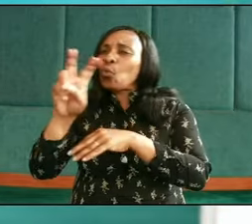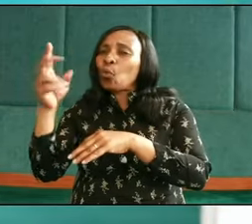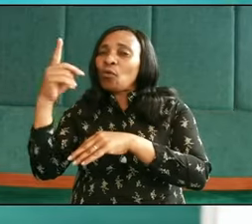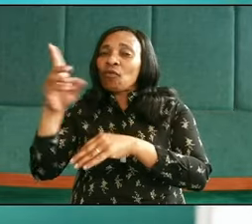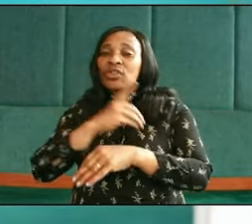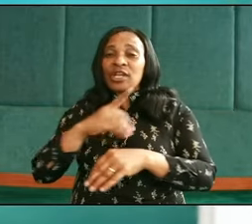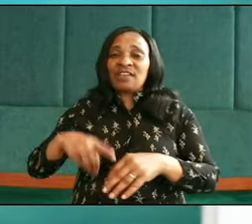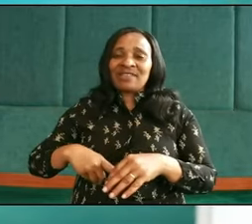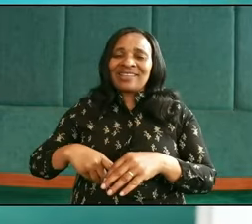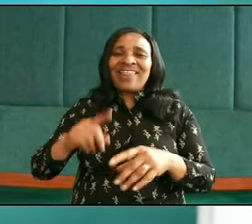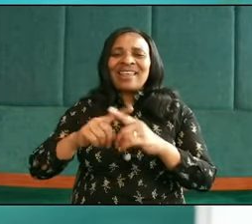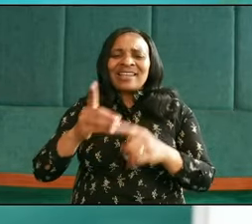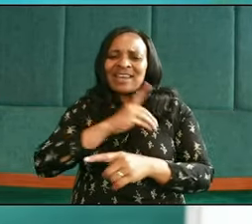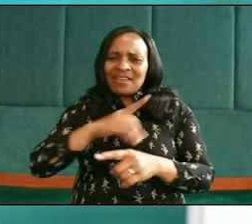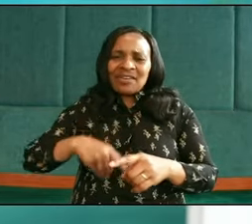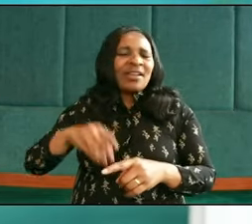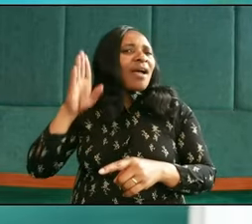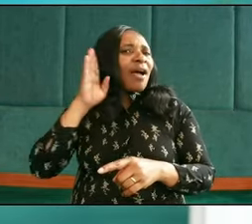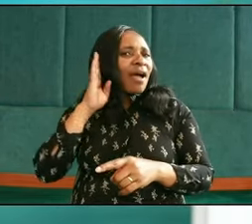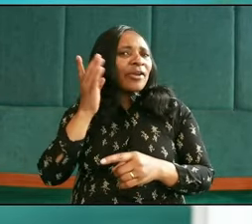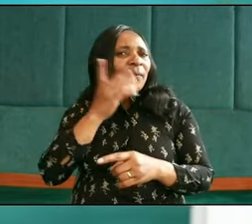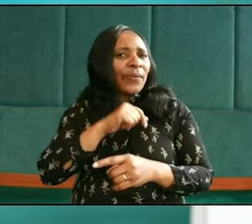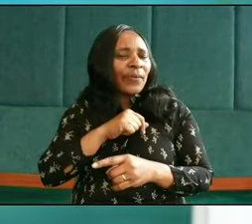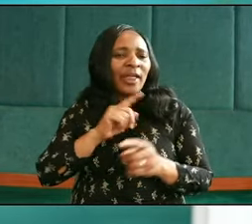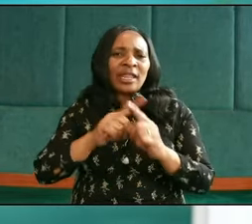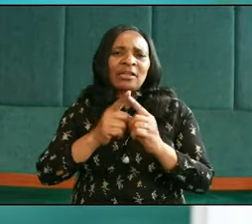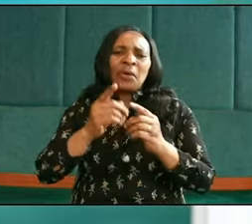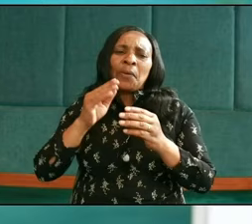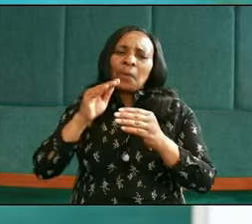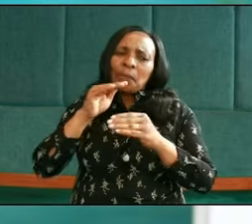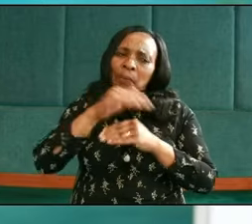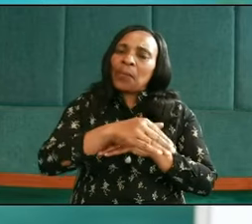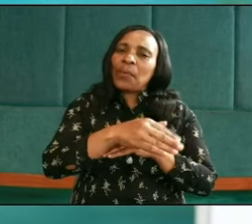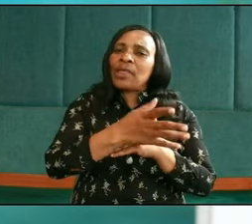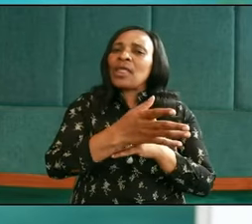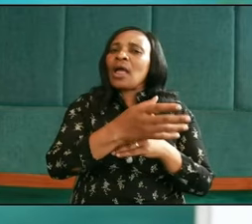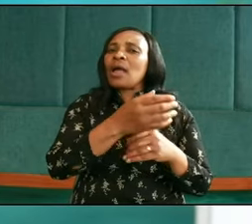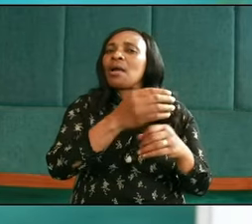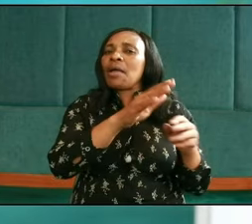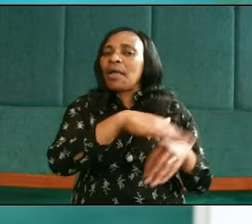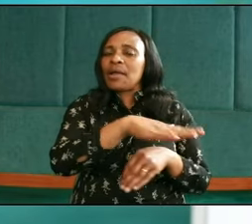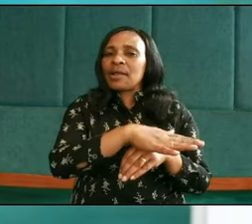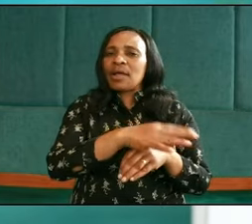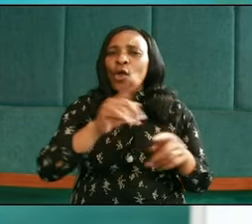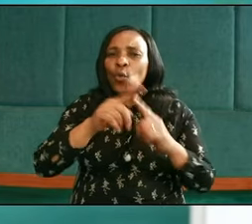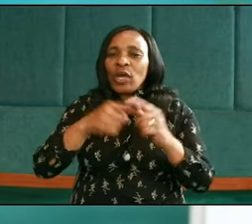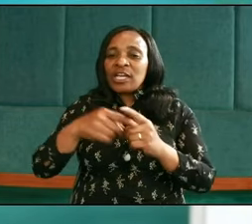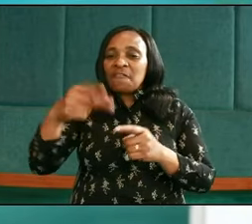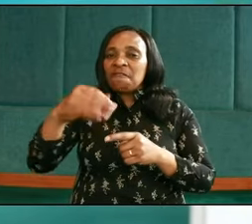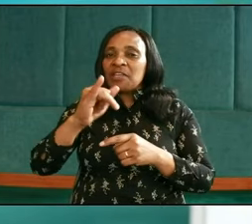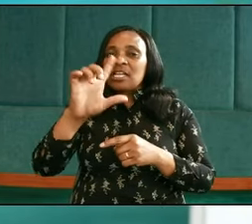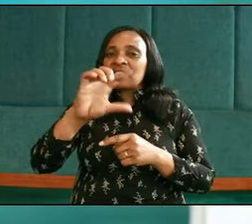And David heard of it and went down to the stronghold. When the Philistines also